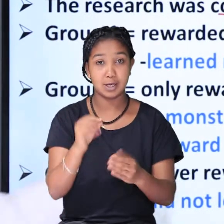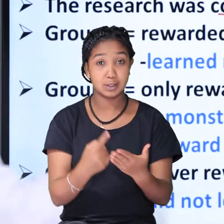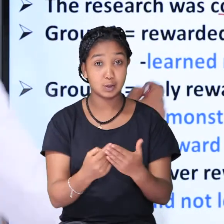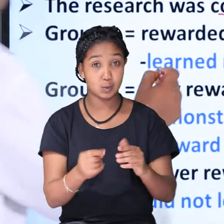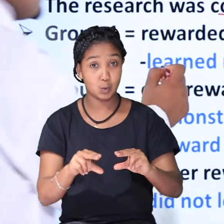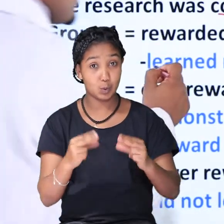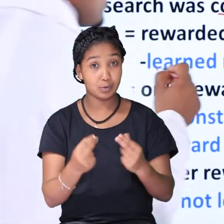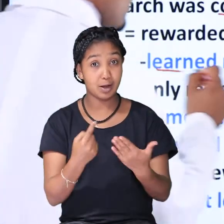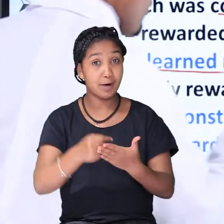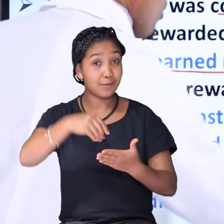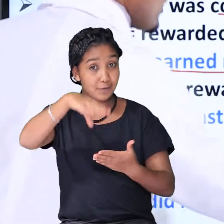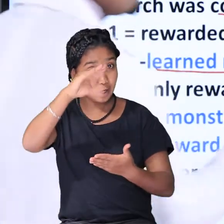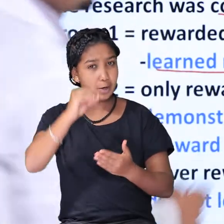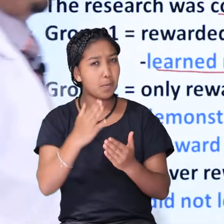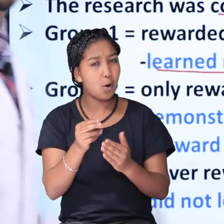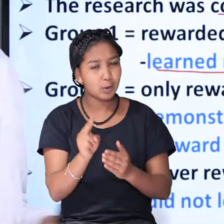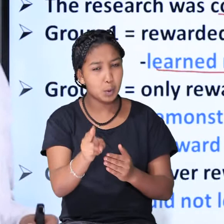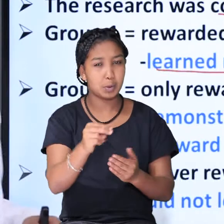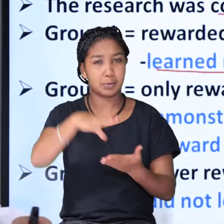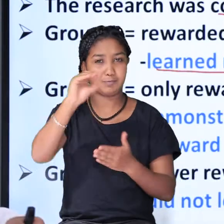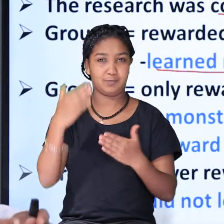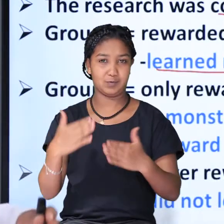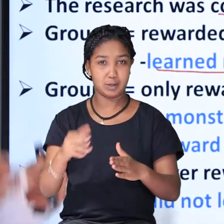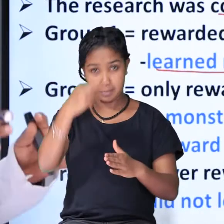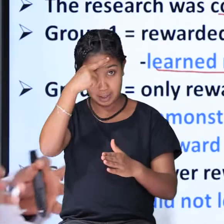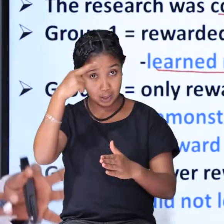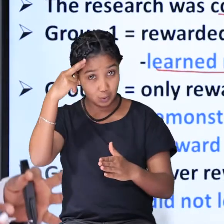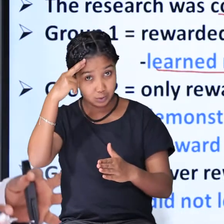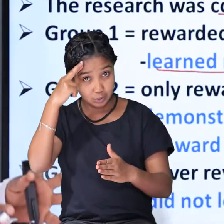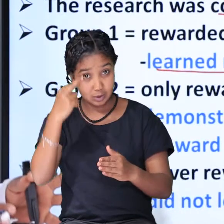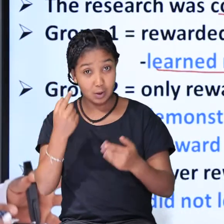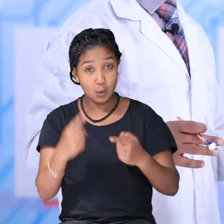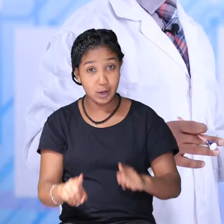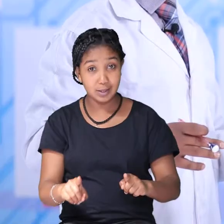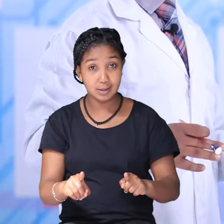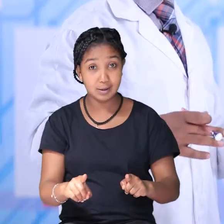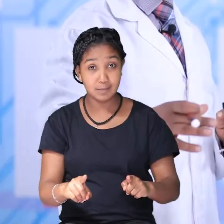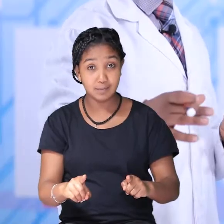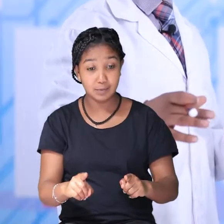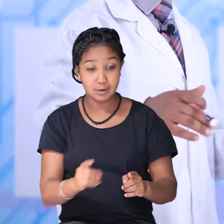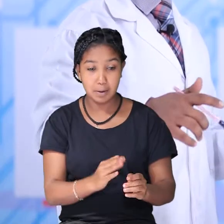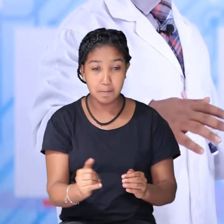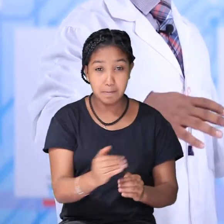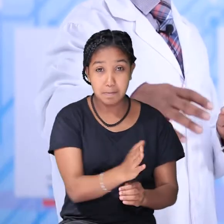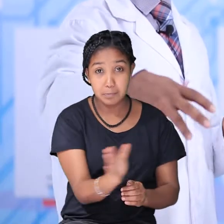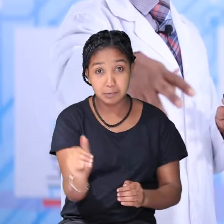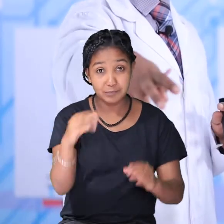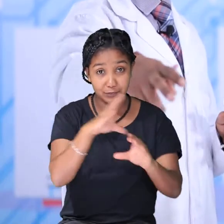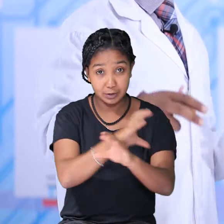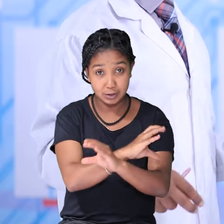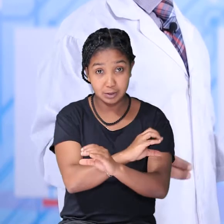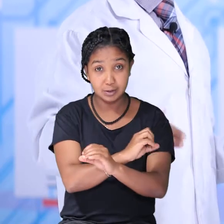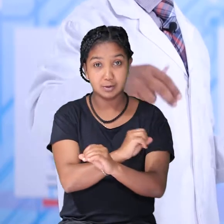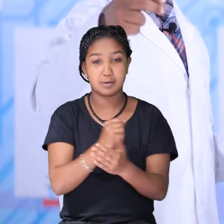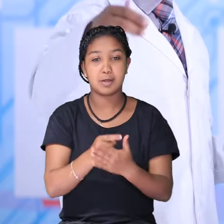groups, they have learned more quickly, because when they pass or when they finish the